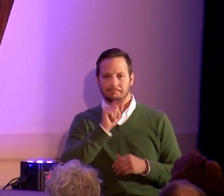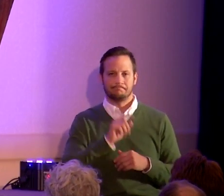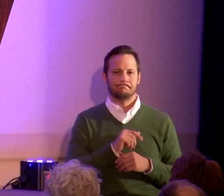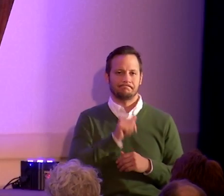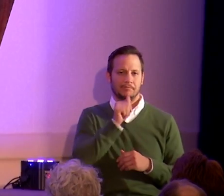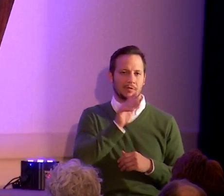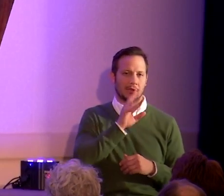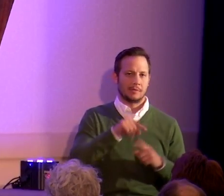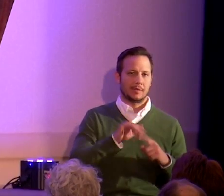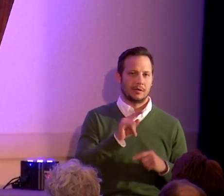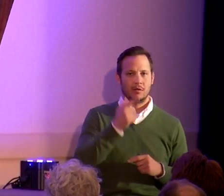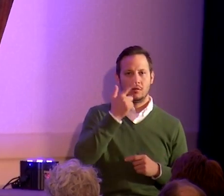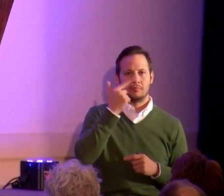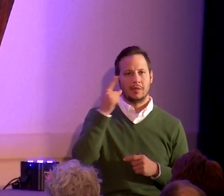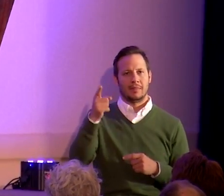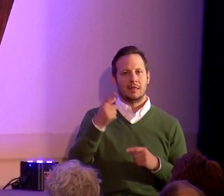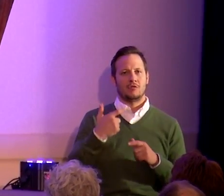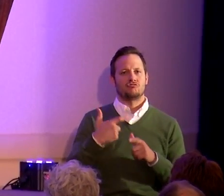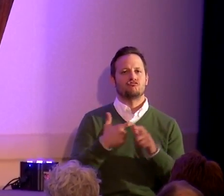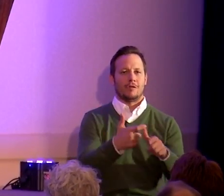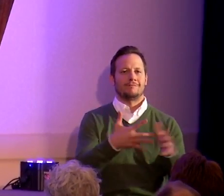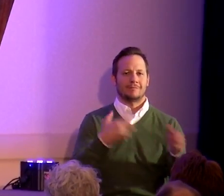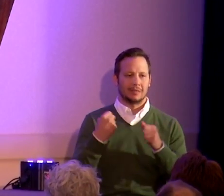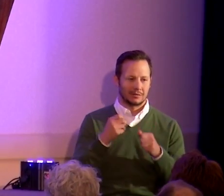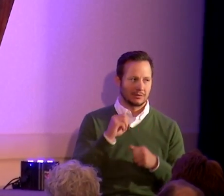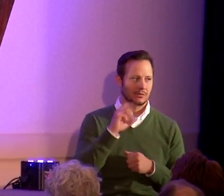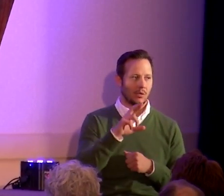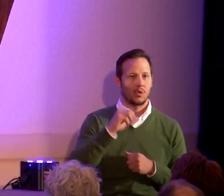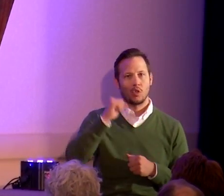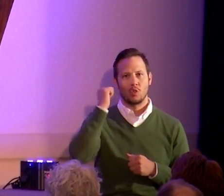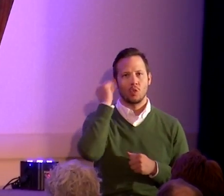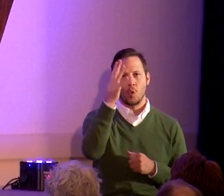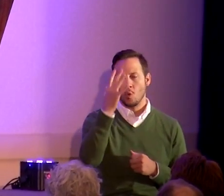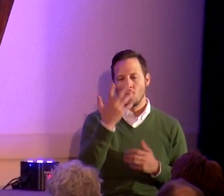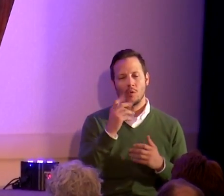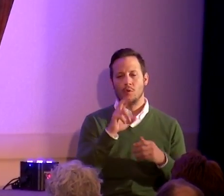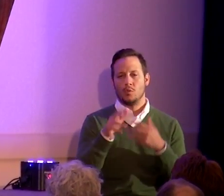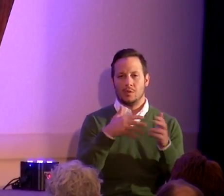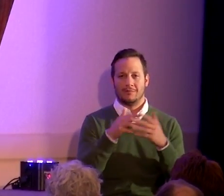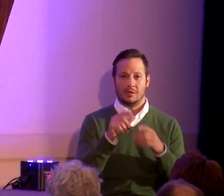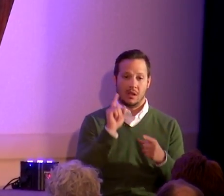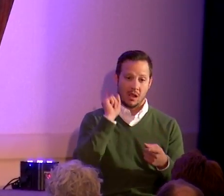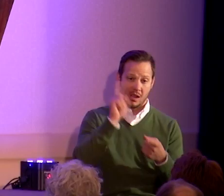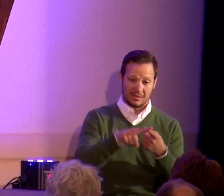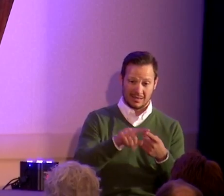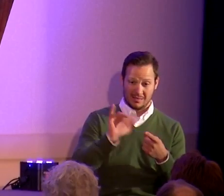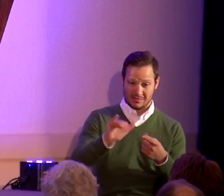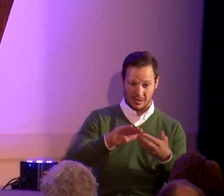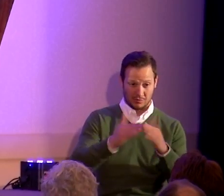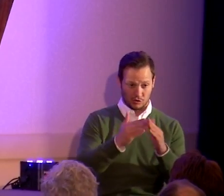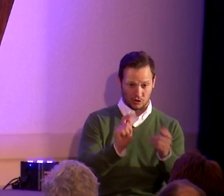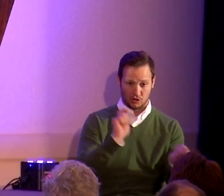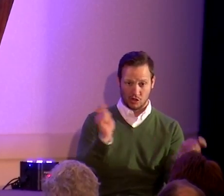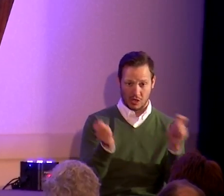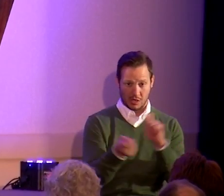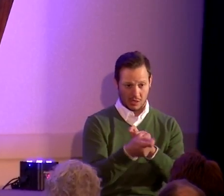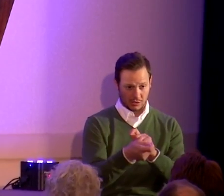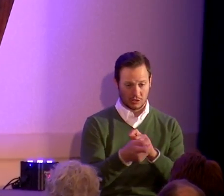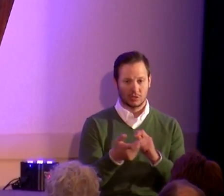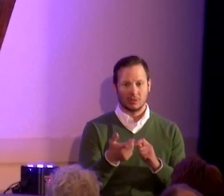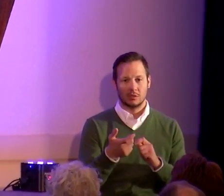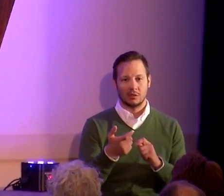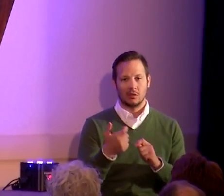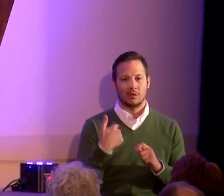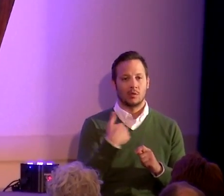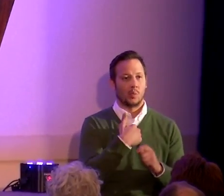or throw a ball really far, or hit someone really hard. And until that changes in those communities, until we demand that that changes,